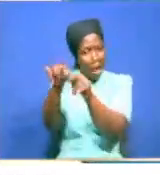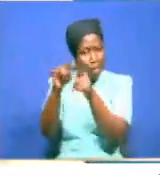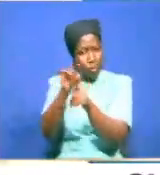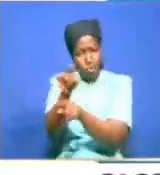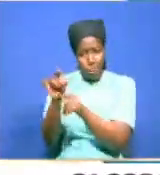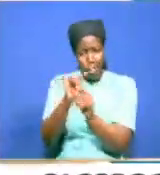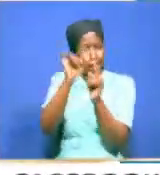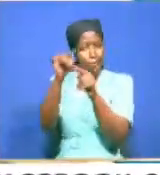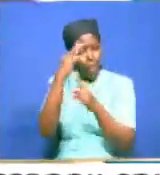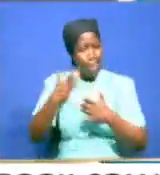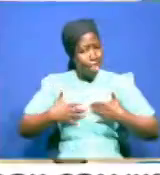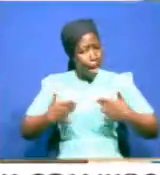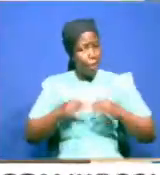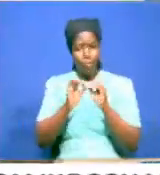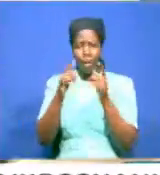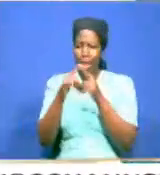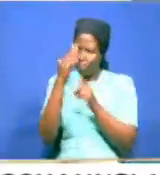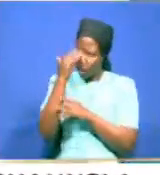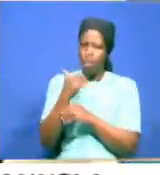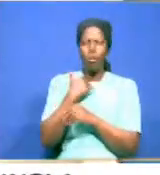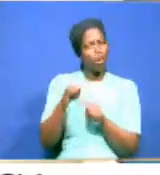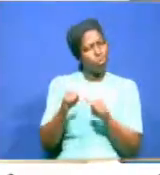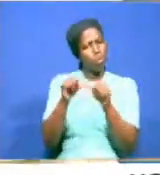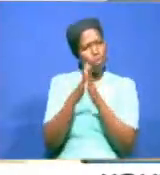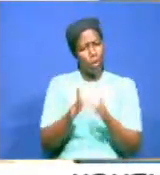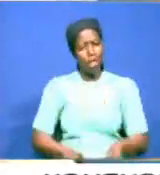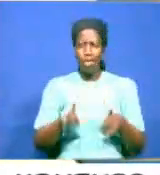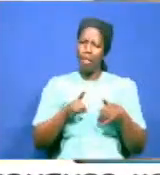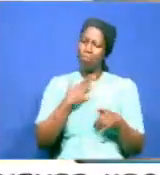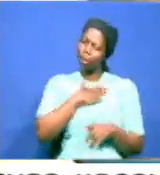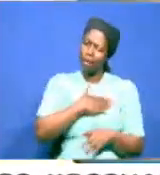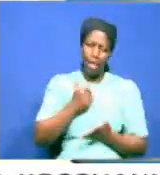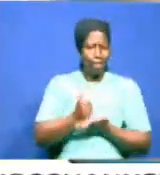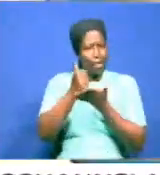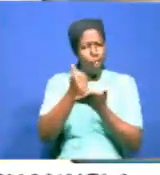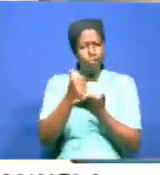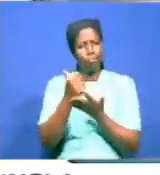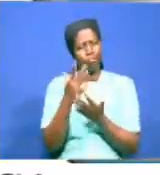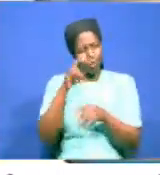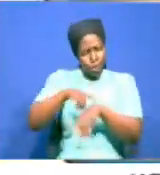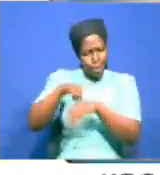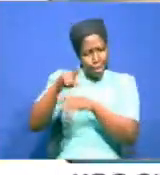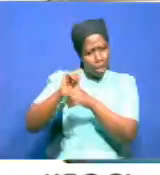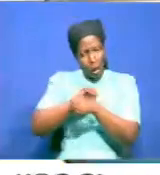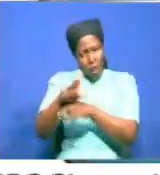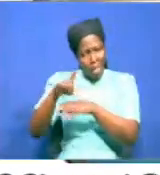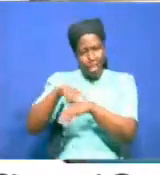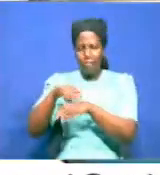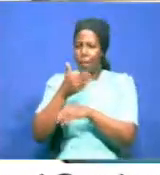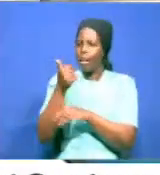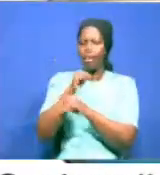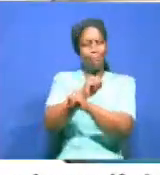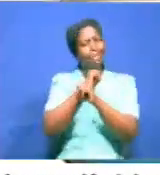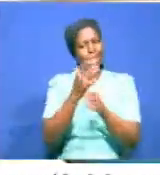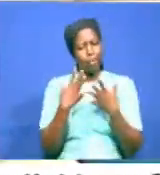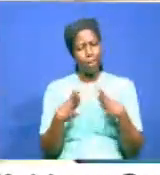happy. They're coming because they want to prolong their lives. So in order to help them, there's need to, during this particular time, to cushion persons with disabilities